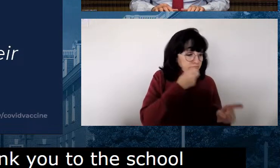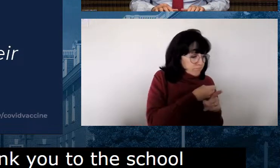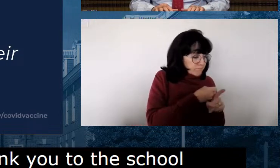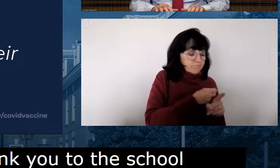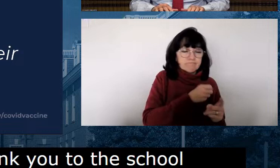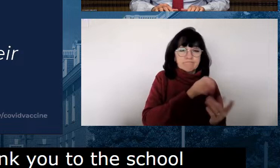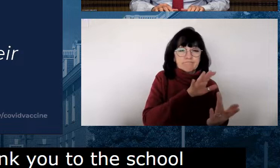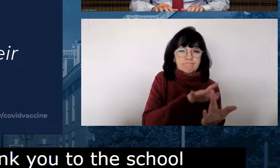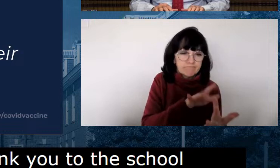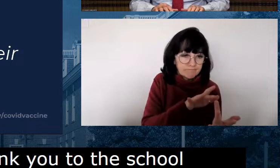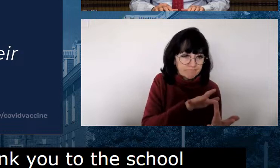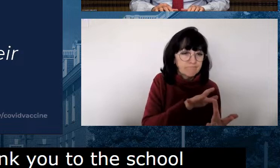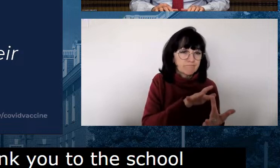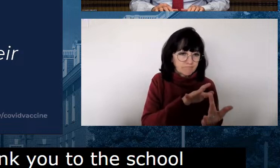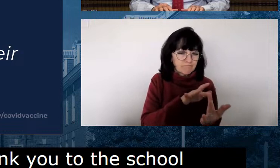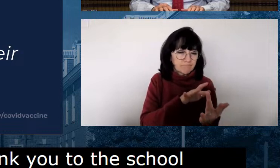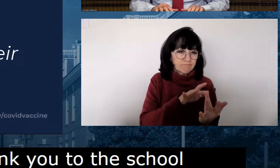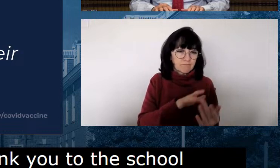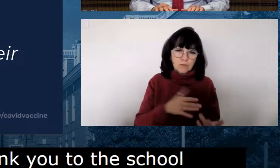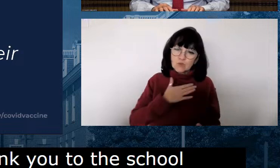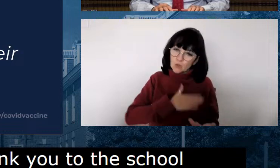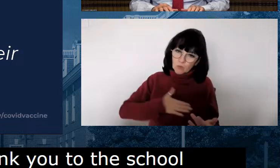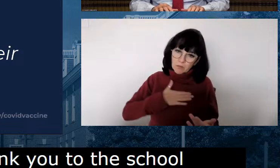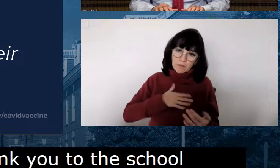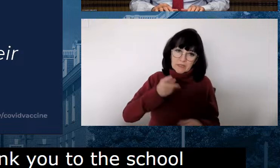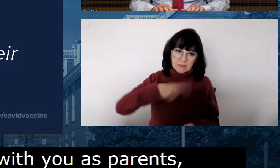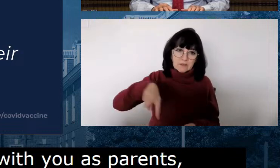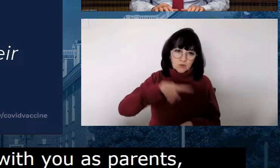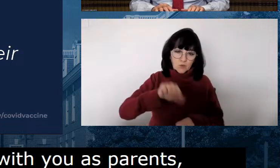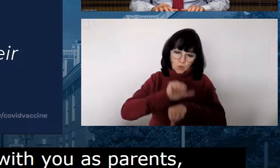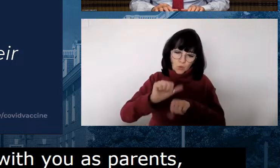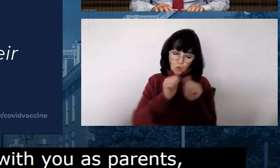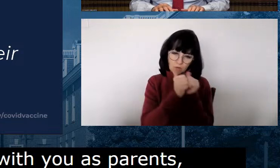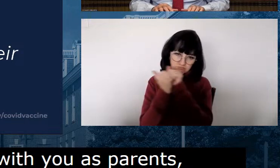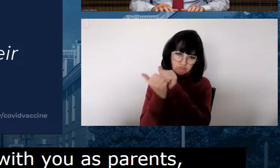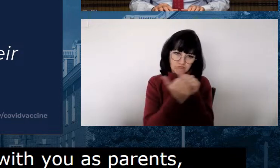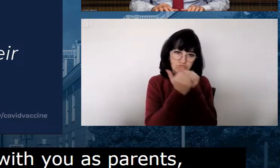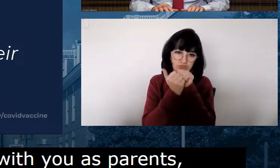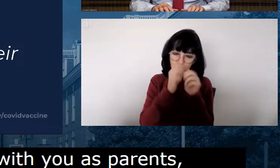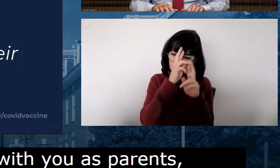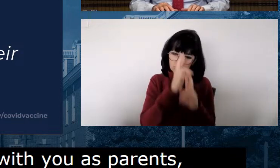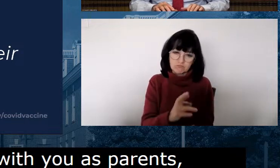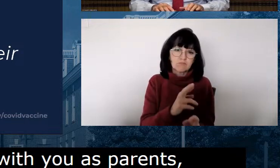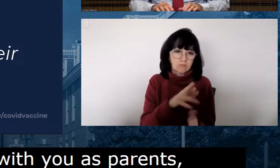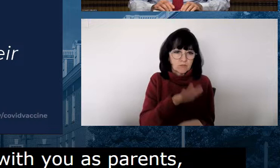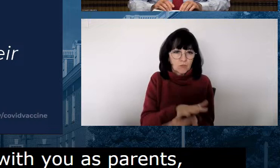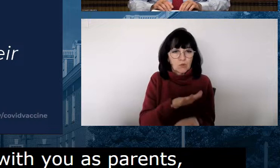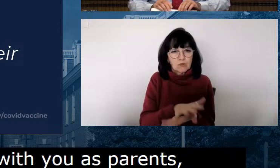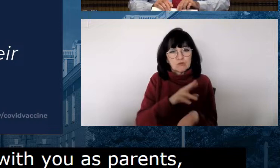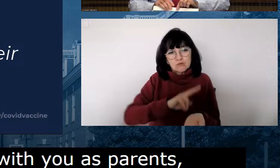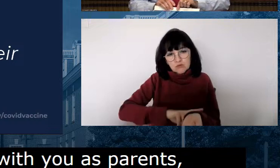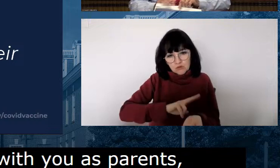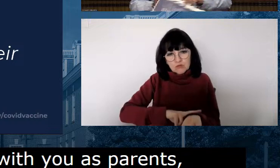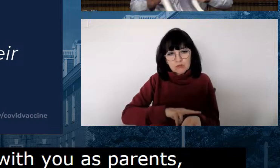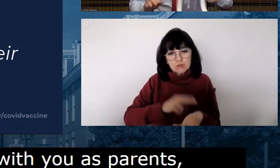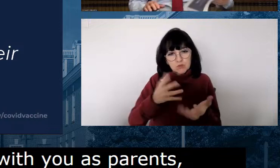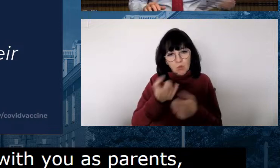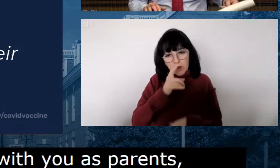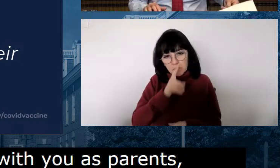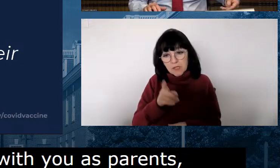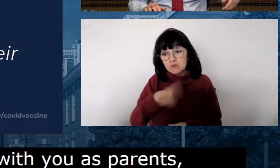school nurses and so that we can keep students and school personnel safe and free